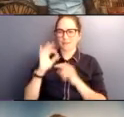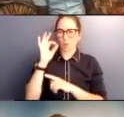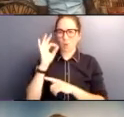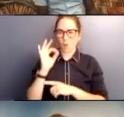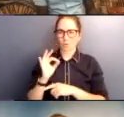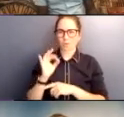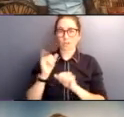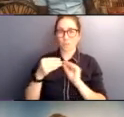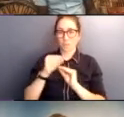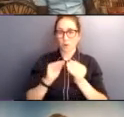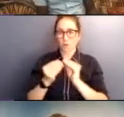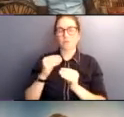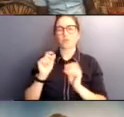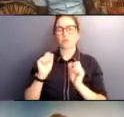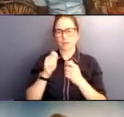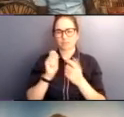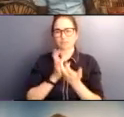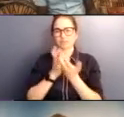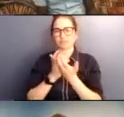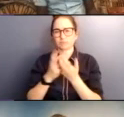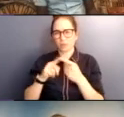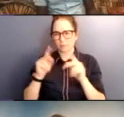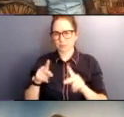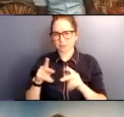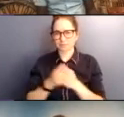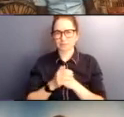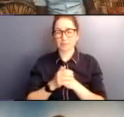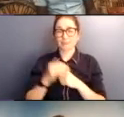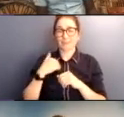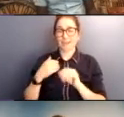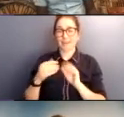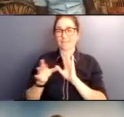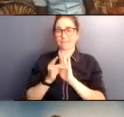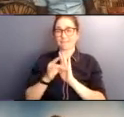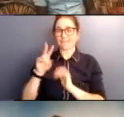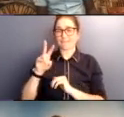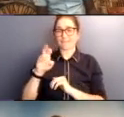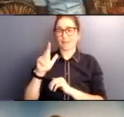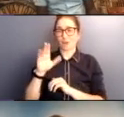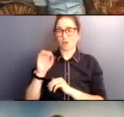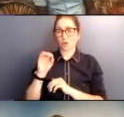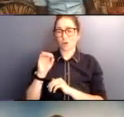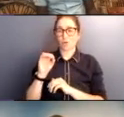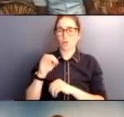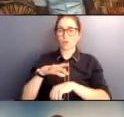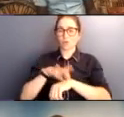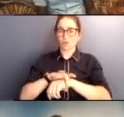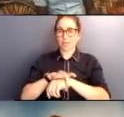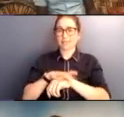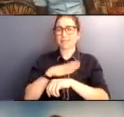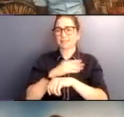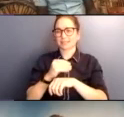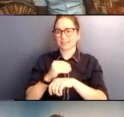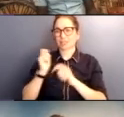this instrument customizable. Velcro wrist bells and Velcro shakers can be used on the wrists